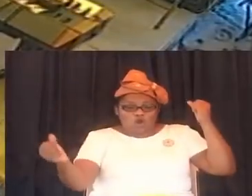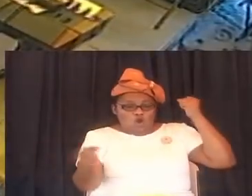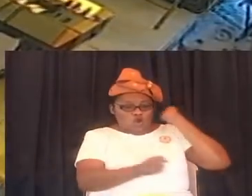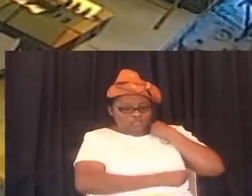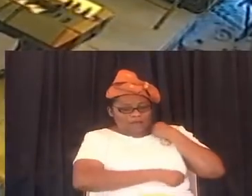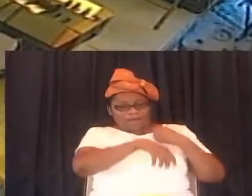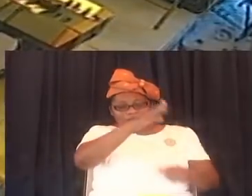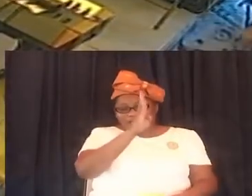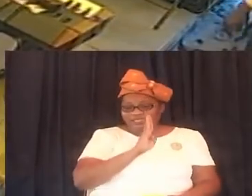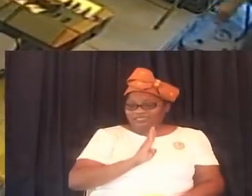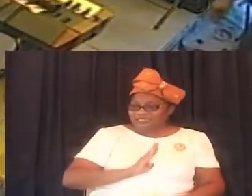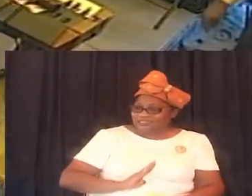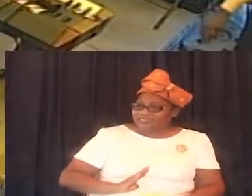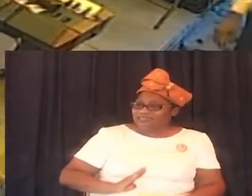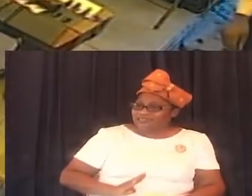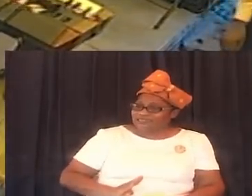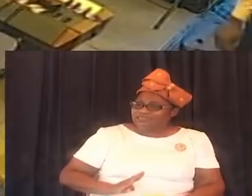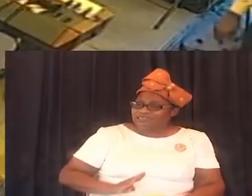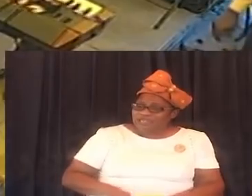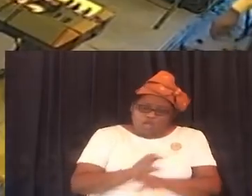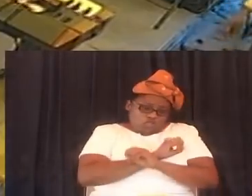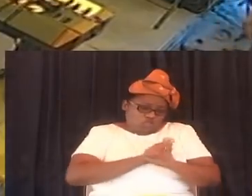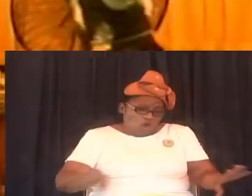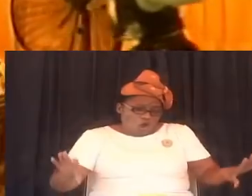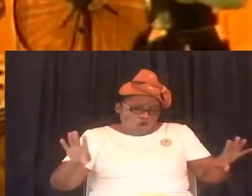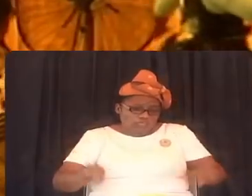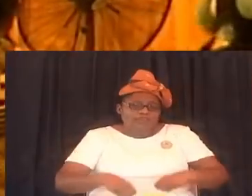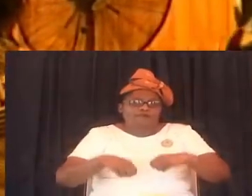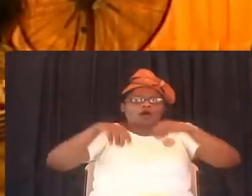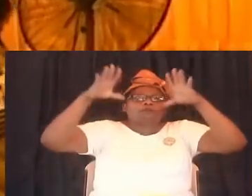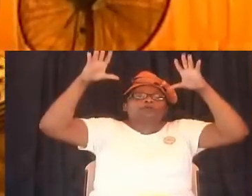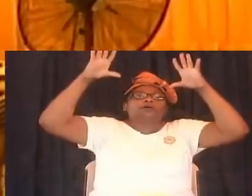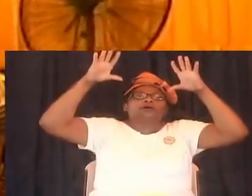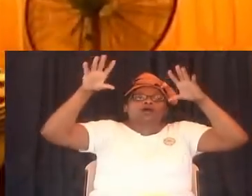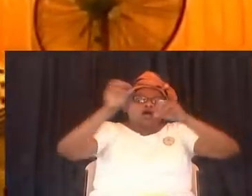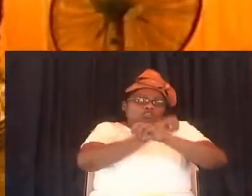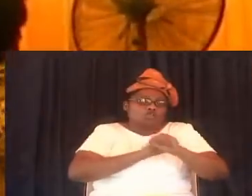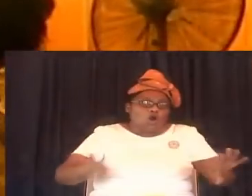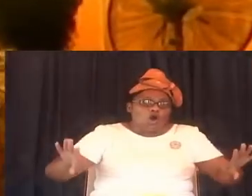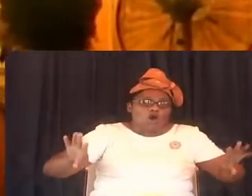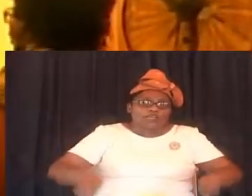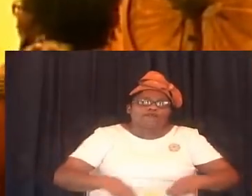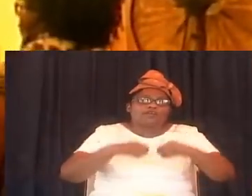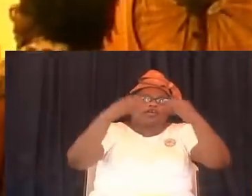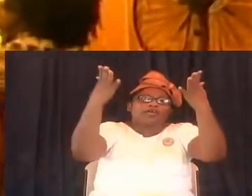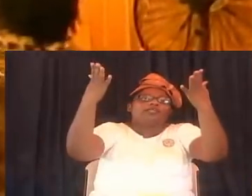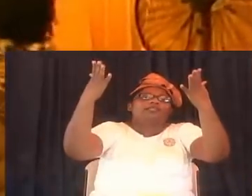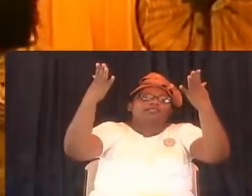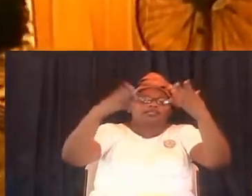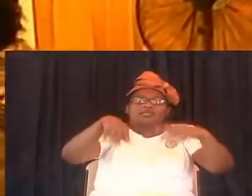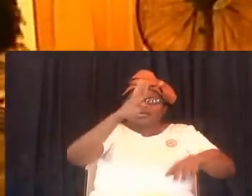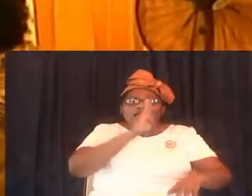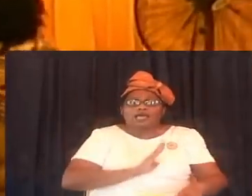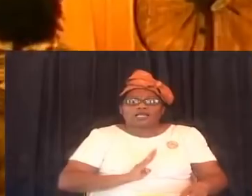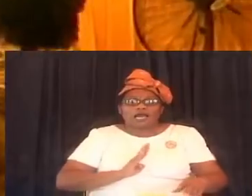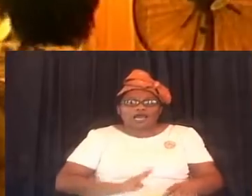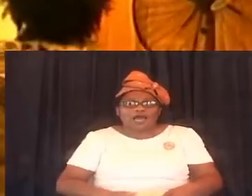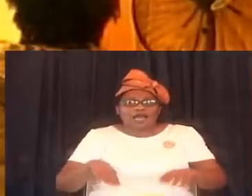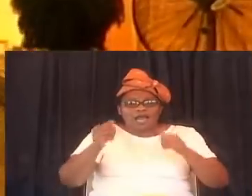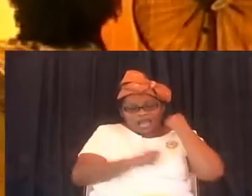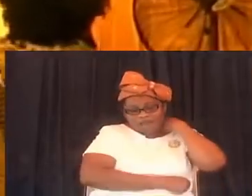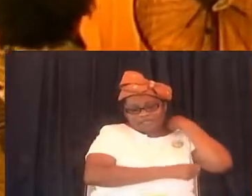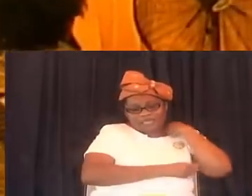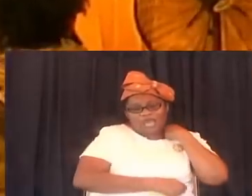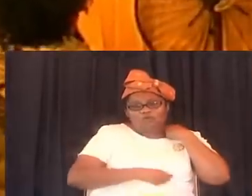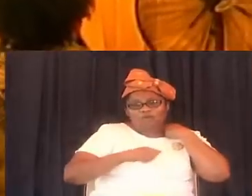like a soldier man. Warriors, don't give up, don't give up, don't give in. Yes. Father of